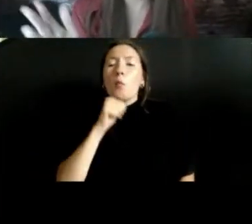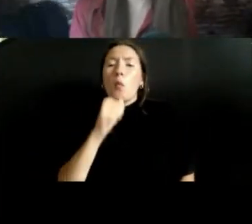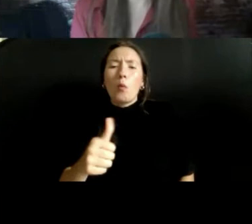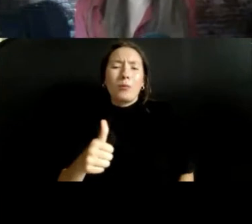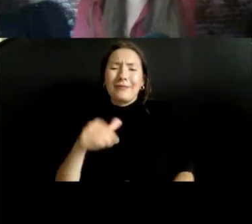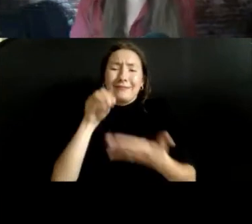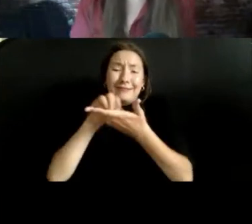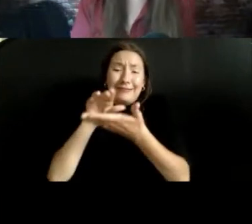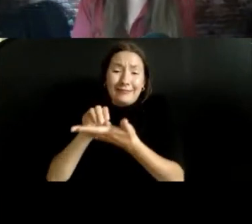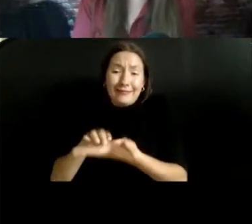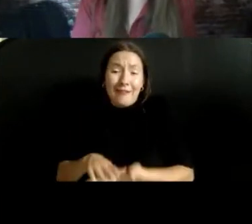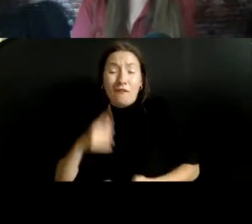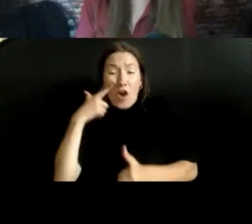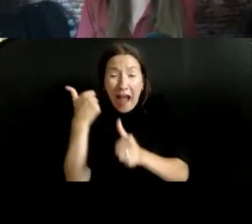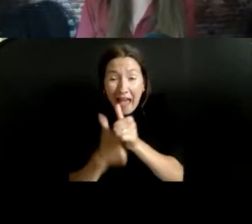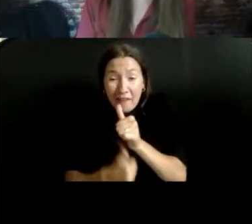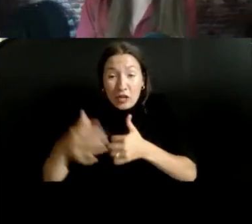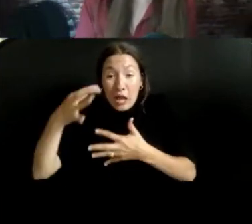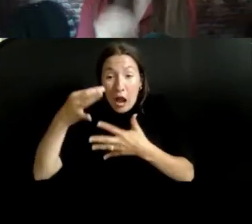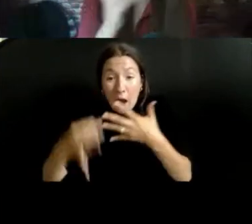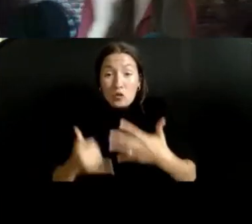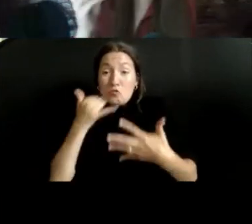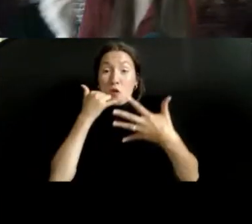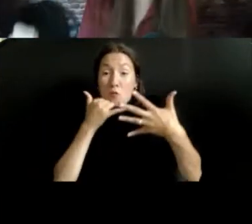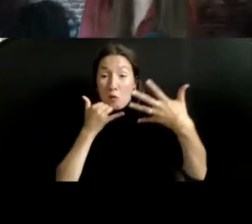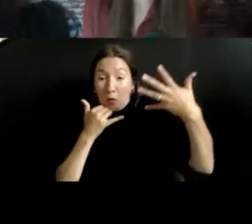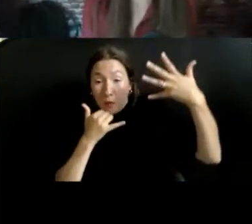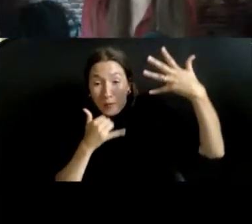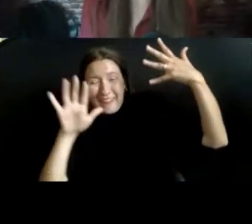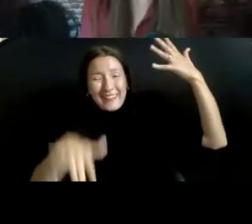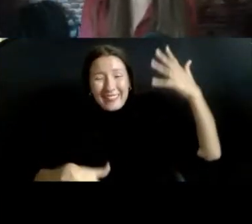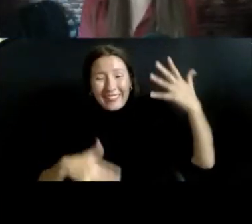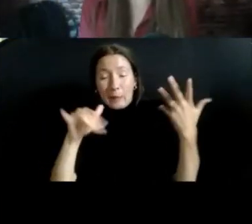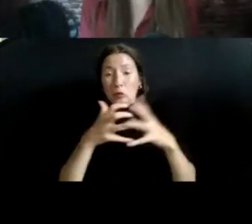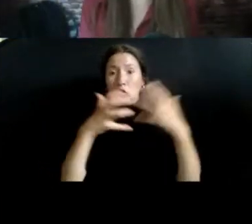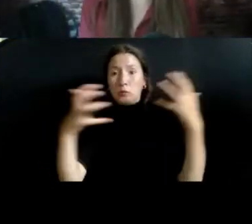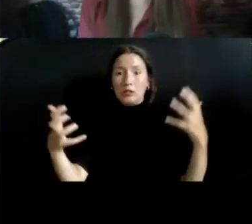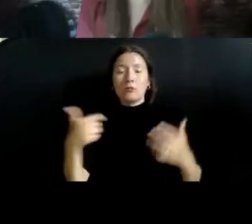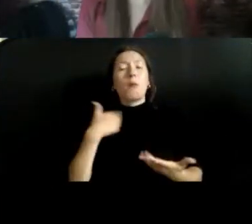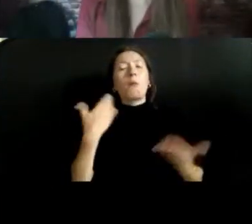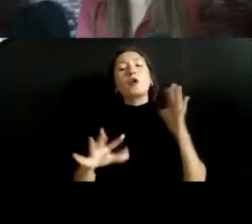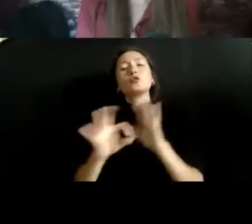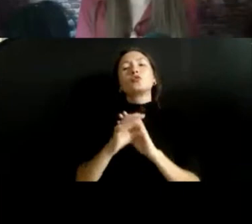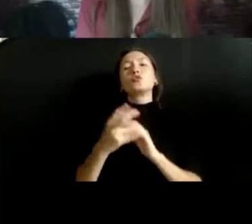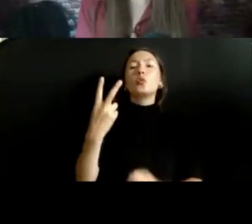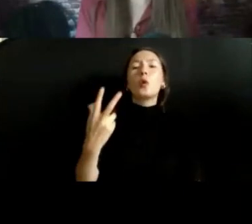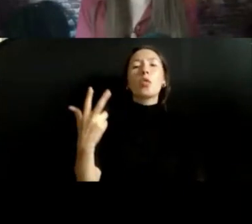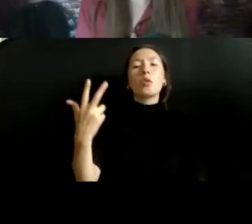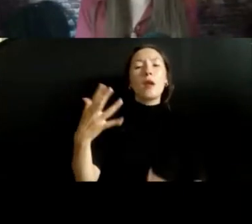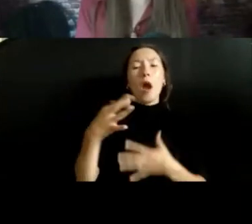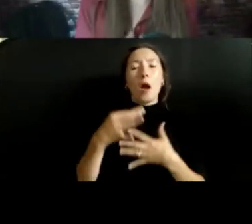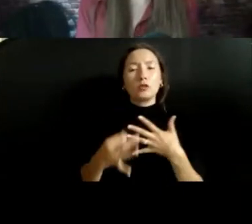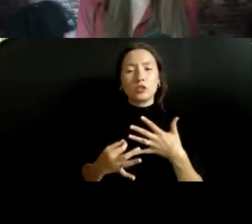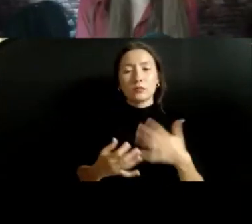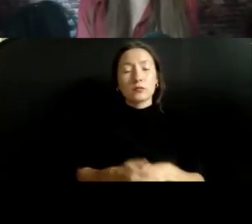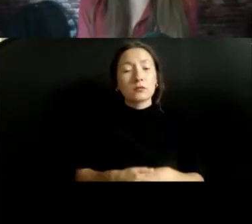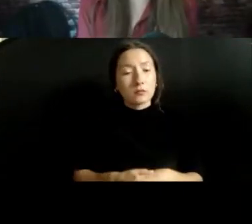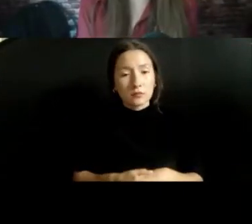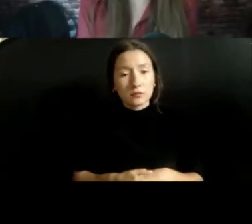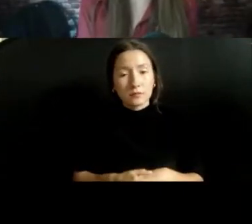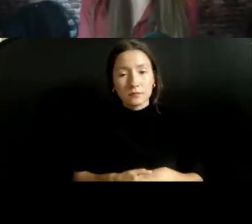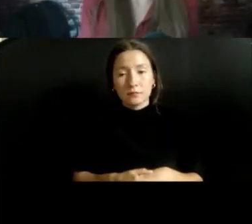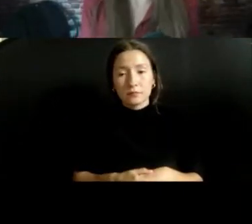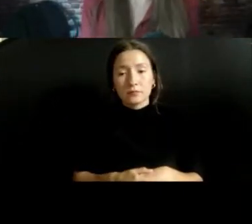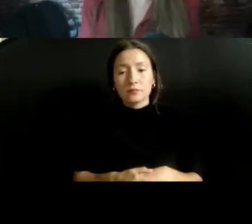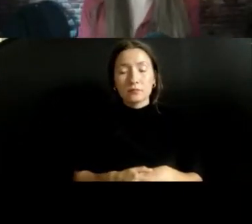I might select 2 or 3. And then if I'm using, then to set it up for a screen reader, I would need to give it alt text. So I could go through